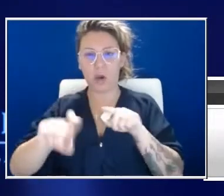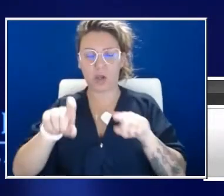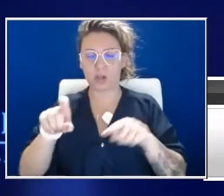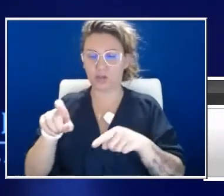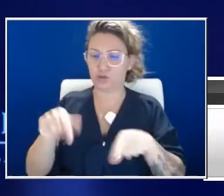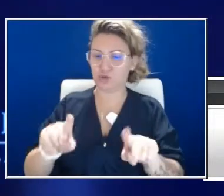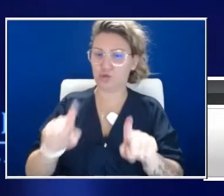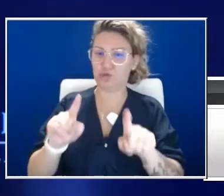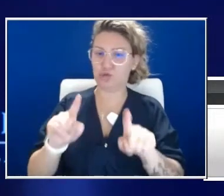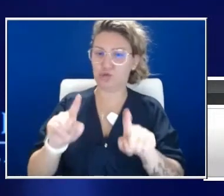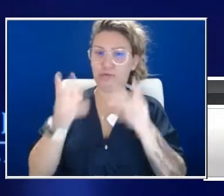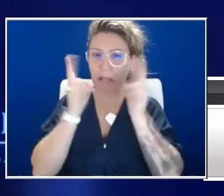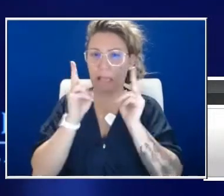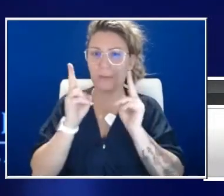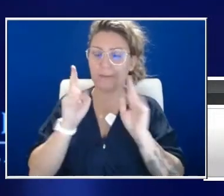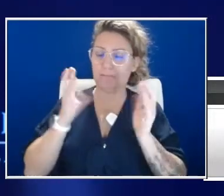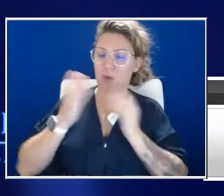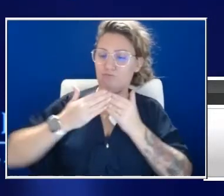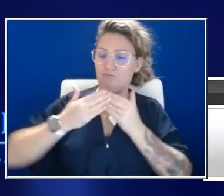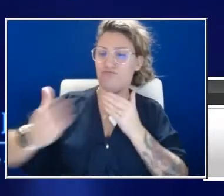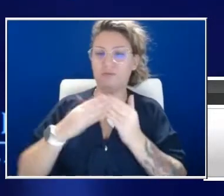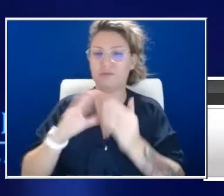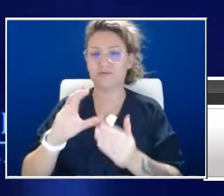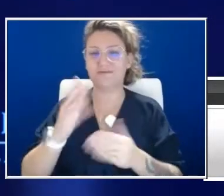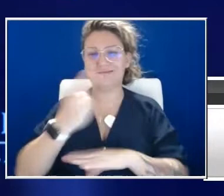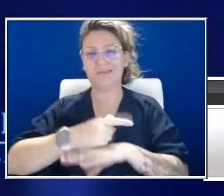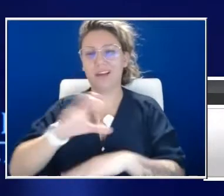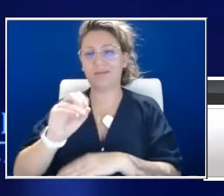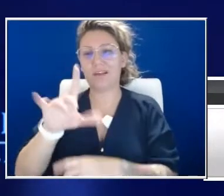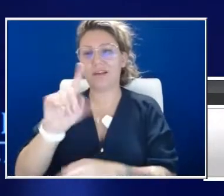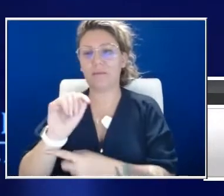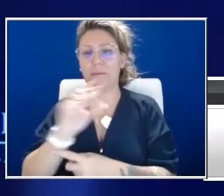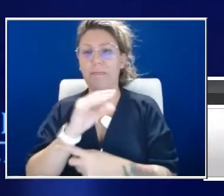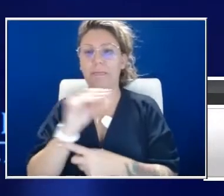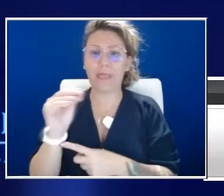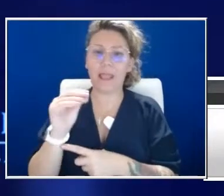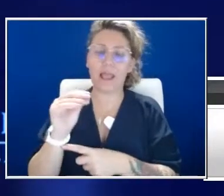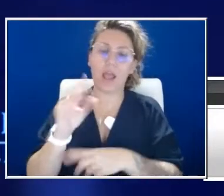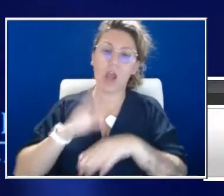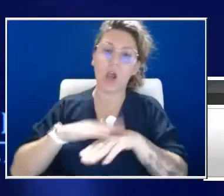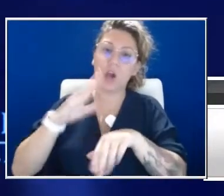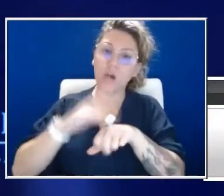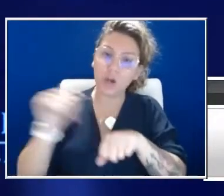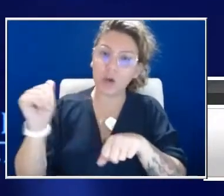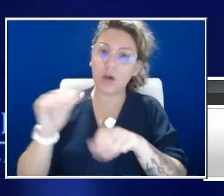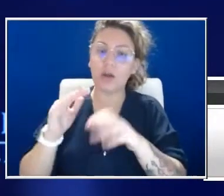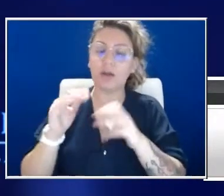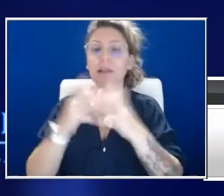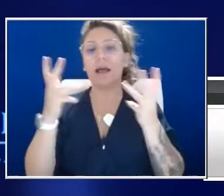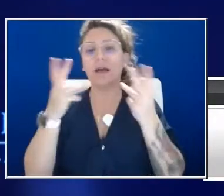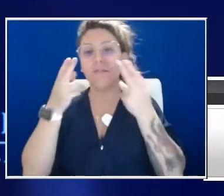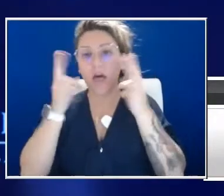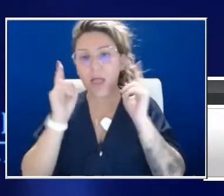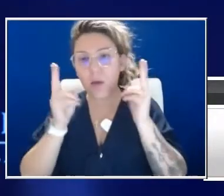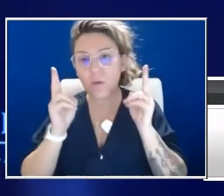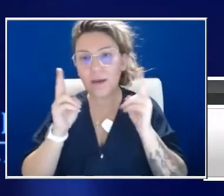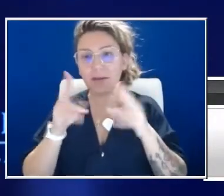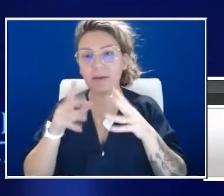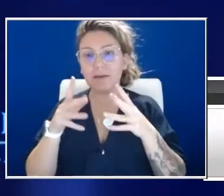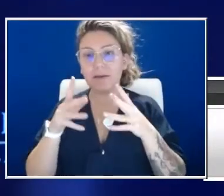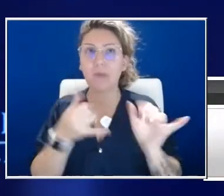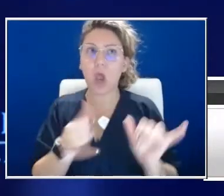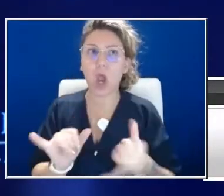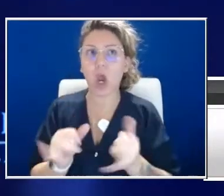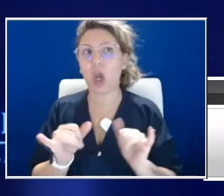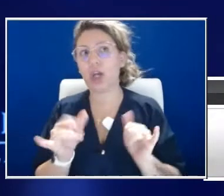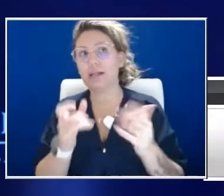October. We do get a lot of alcohol or ethanol type calls, a lot of Halloween parties, so that's not really age discriminatory.